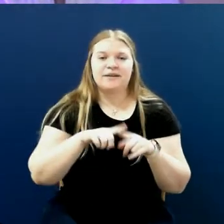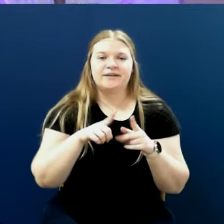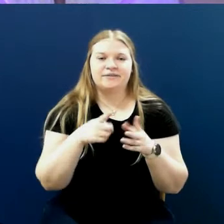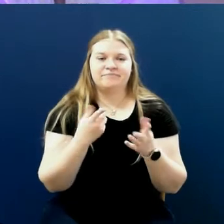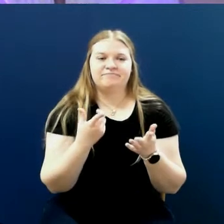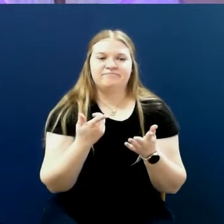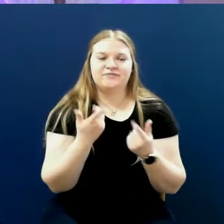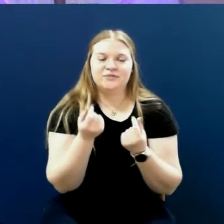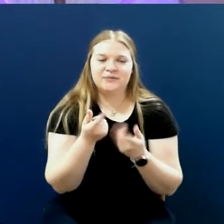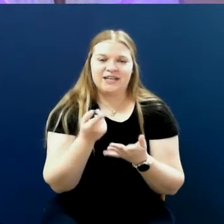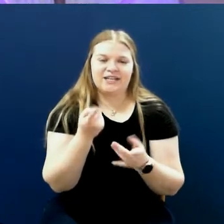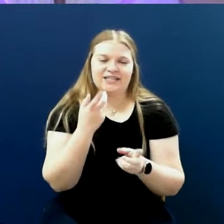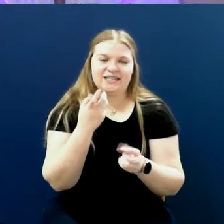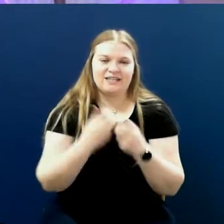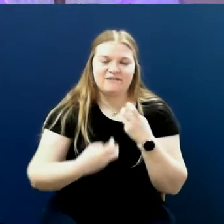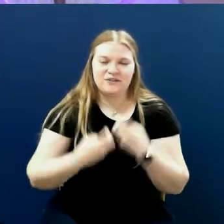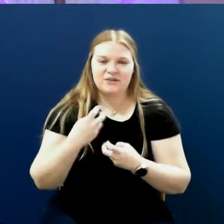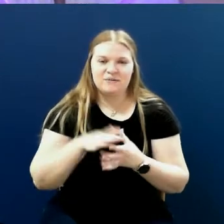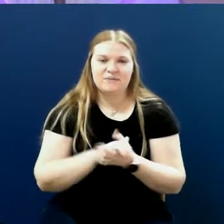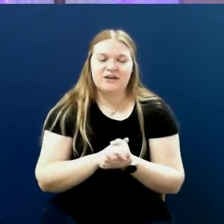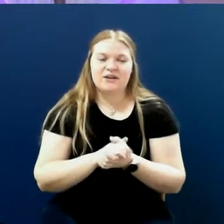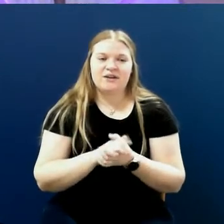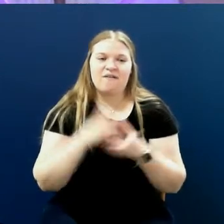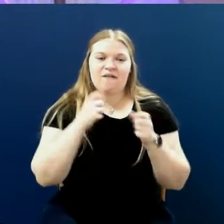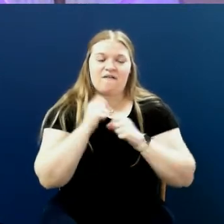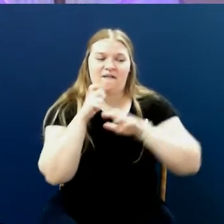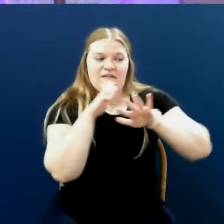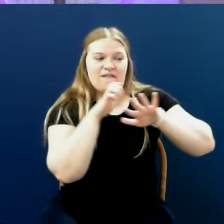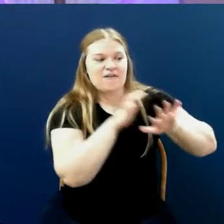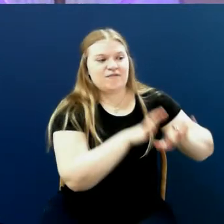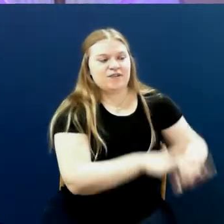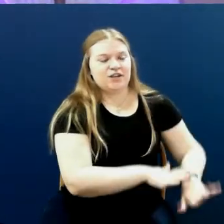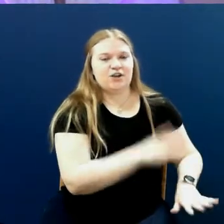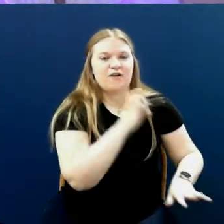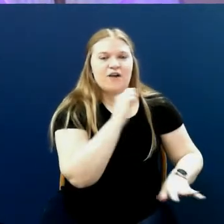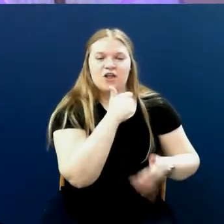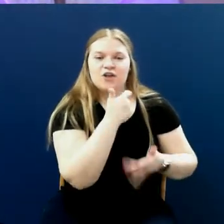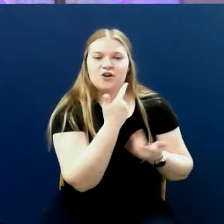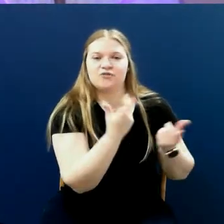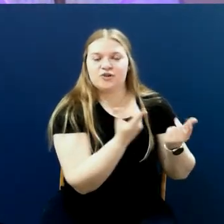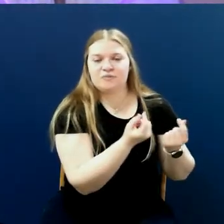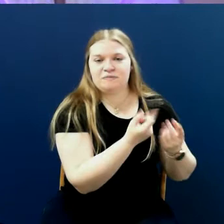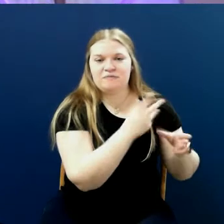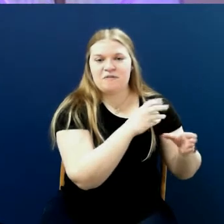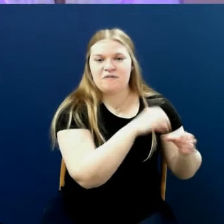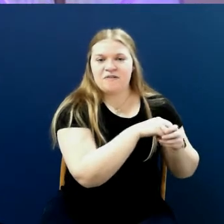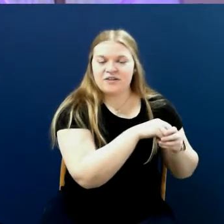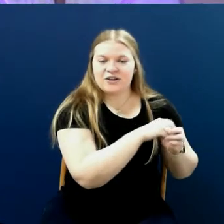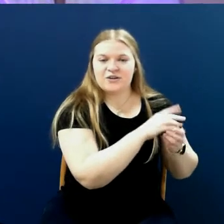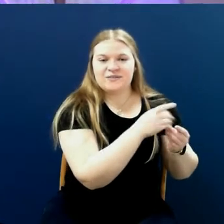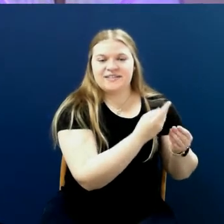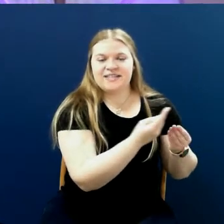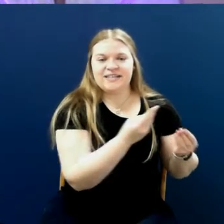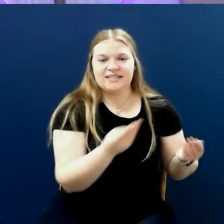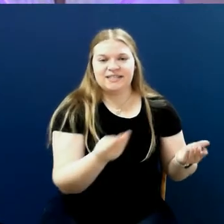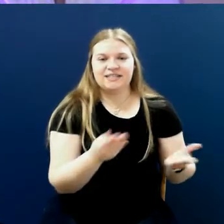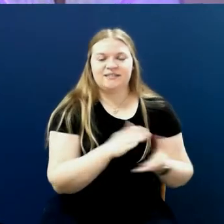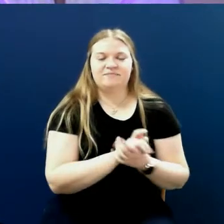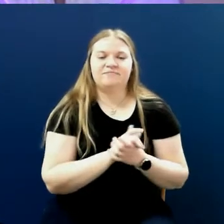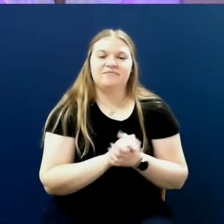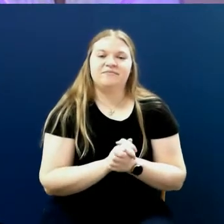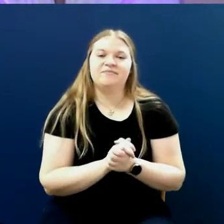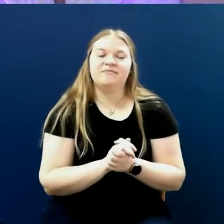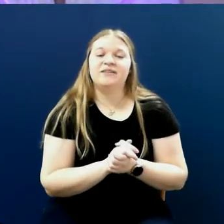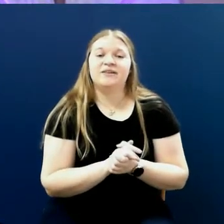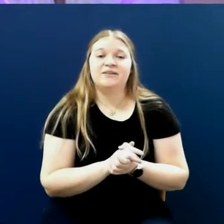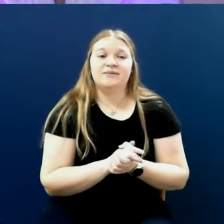So put off is the idea of no longer participate in those things. It's the idea that we